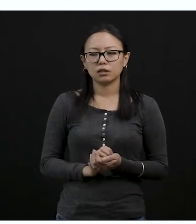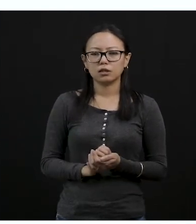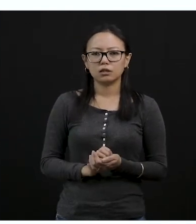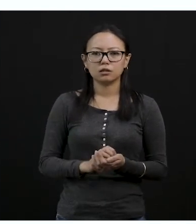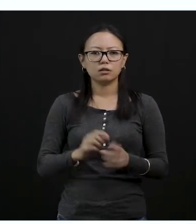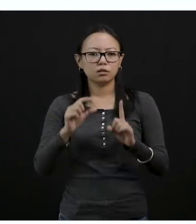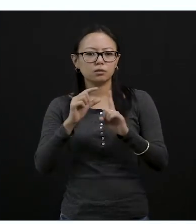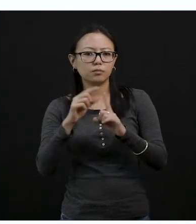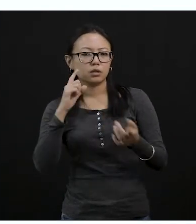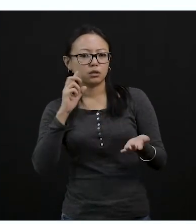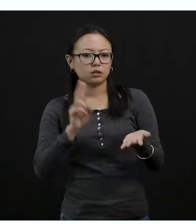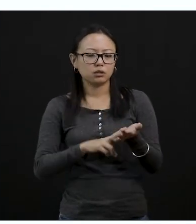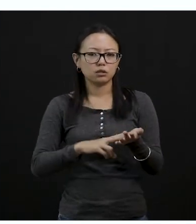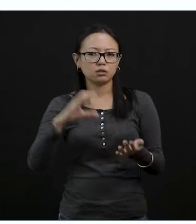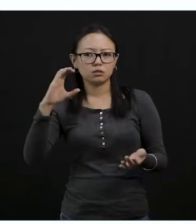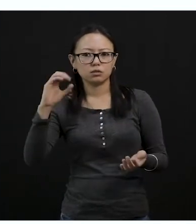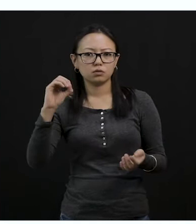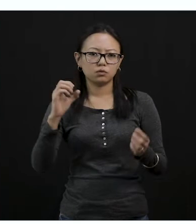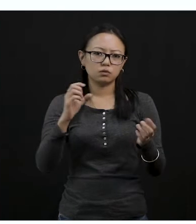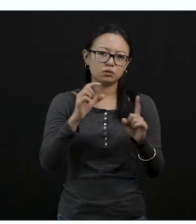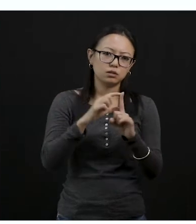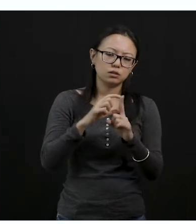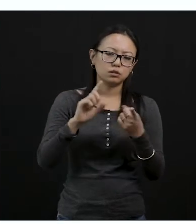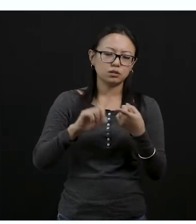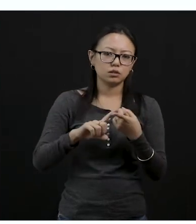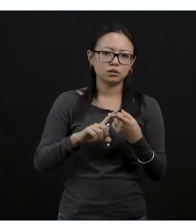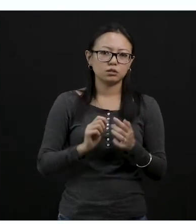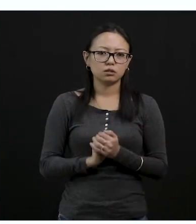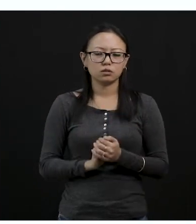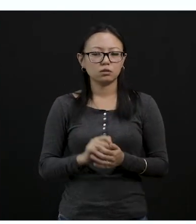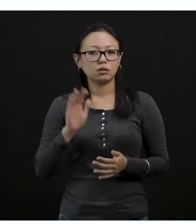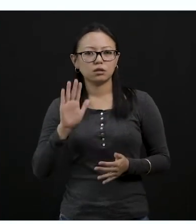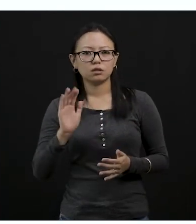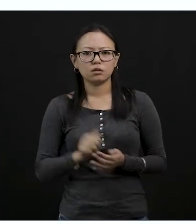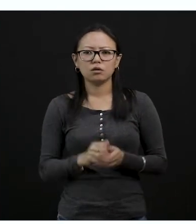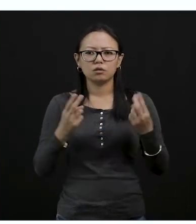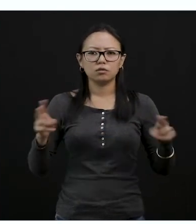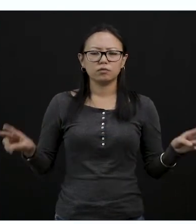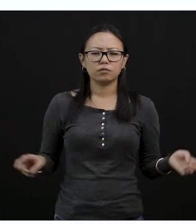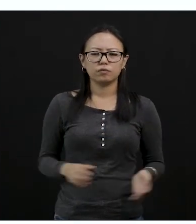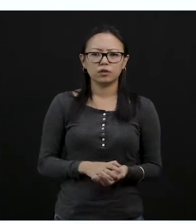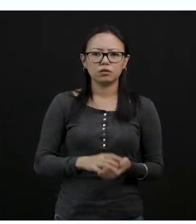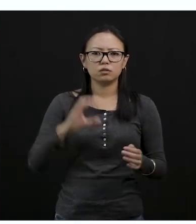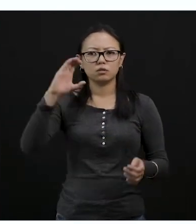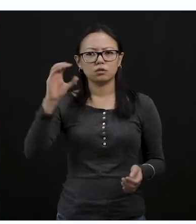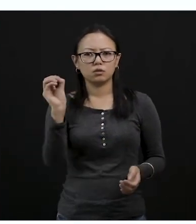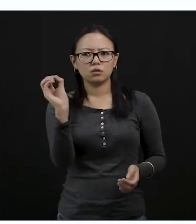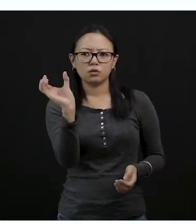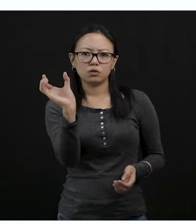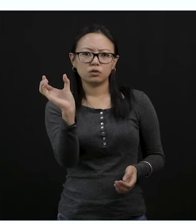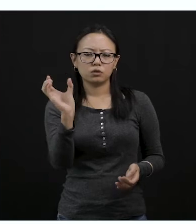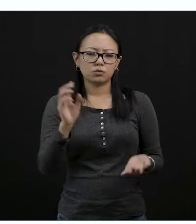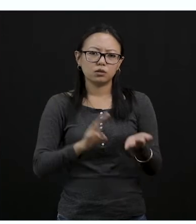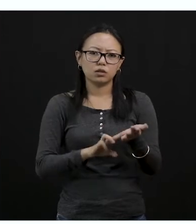are certain numbers and certain countries or states have different pin codes, so they separate it and then they put